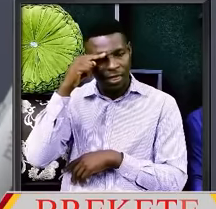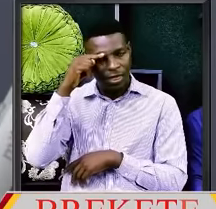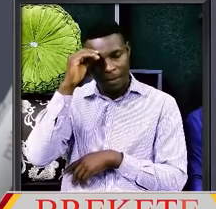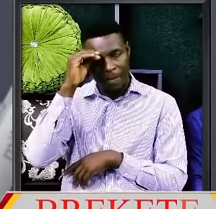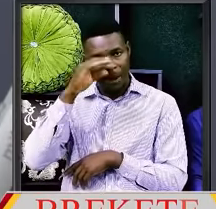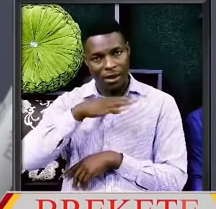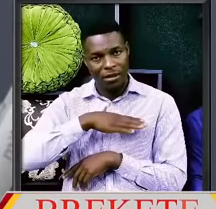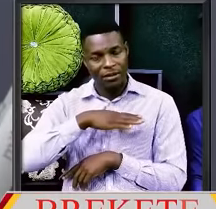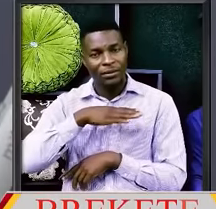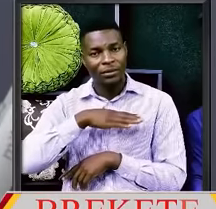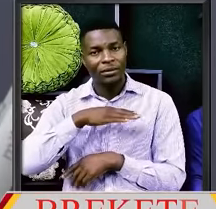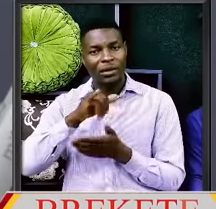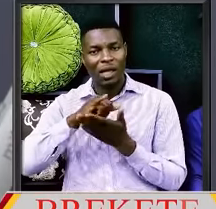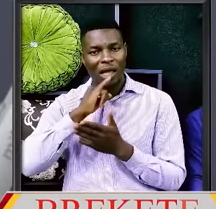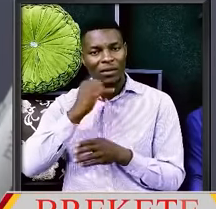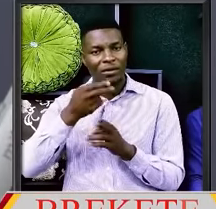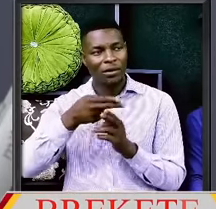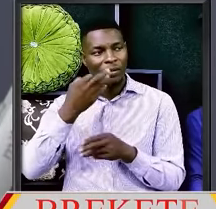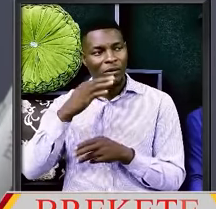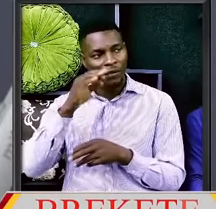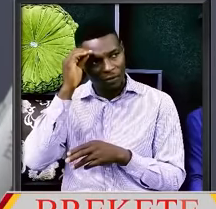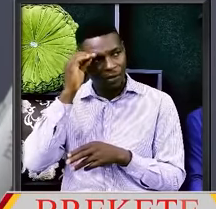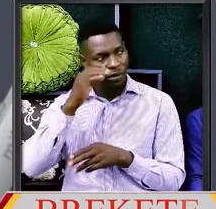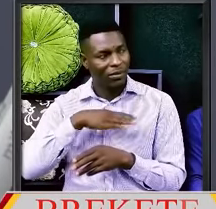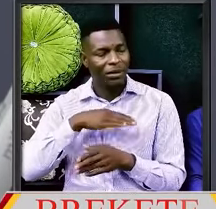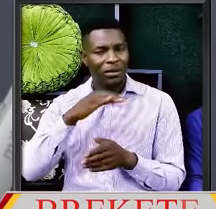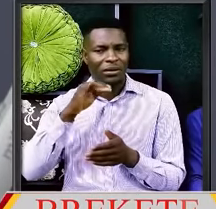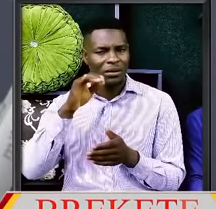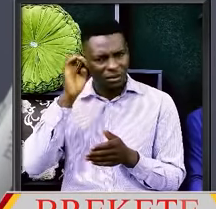Very dark man. Yeah. That's the name of the guy, very dark man.